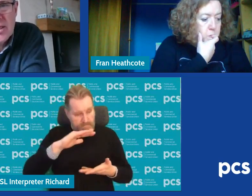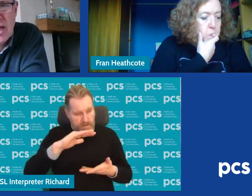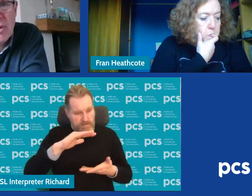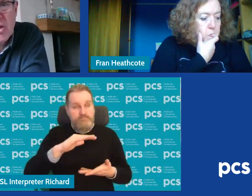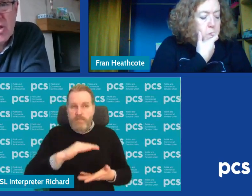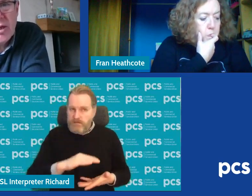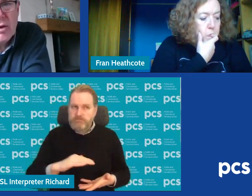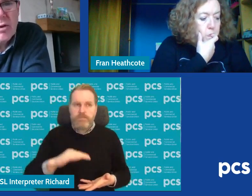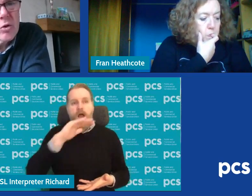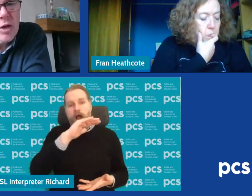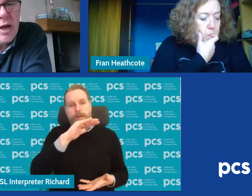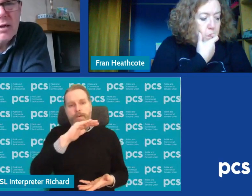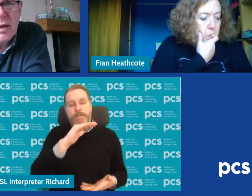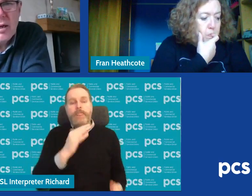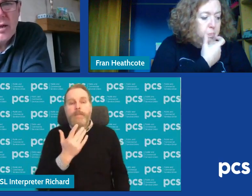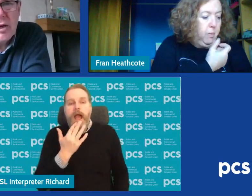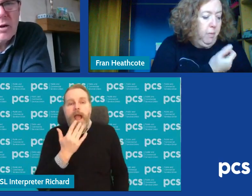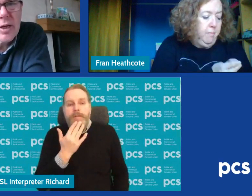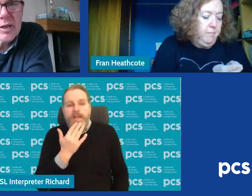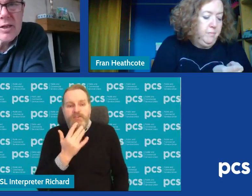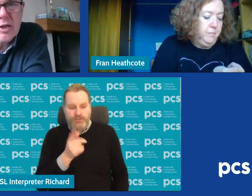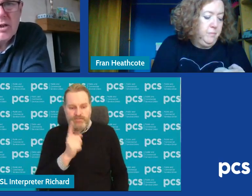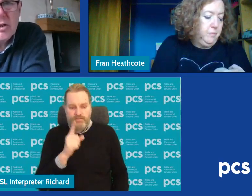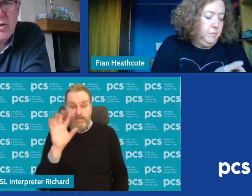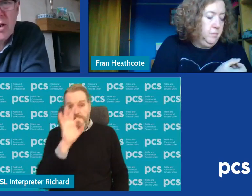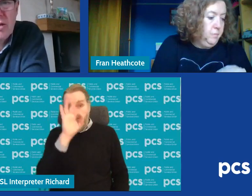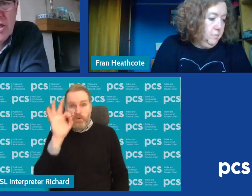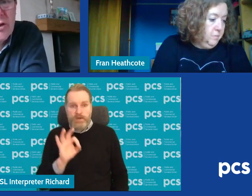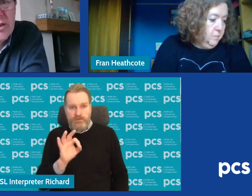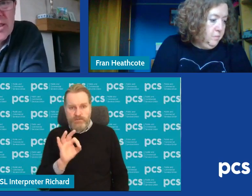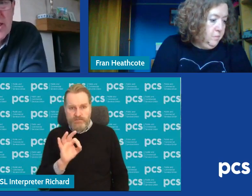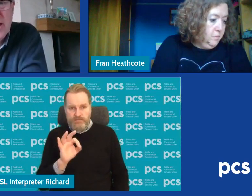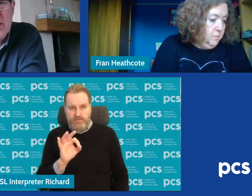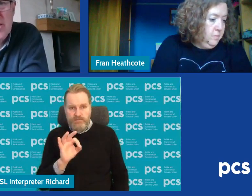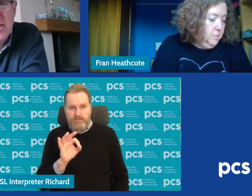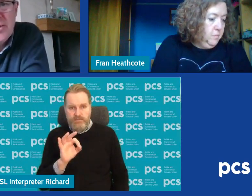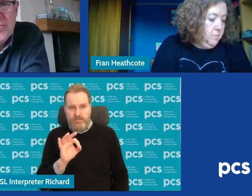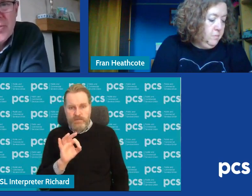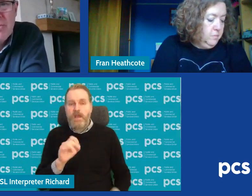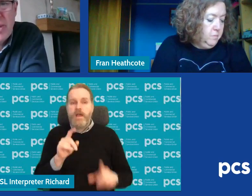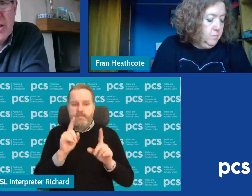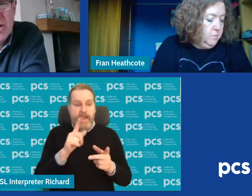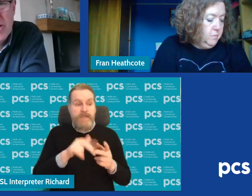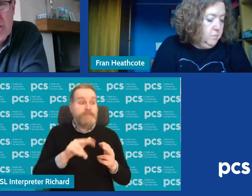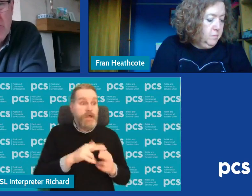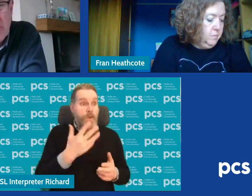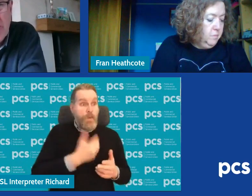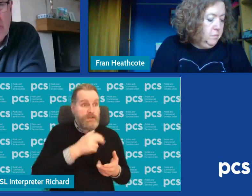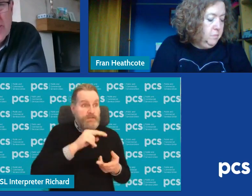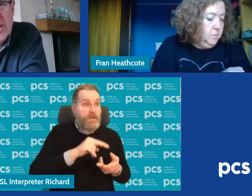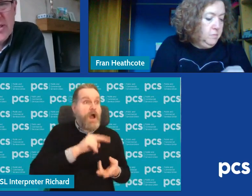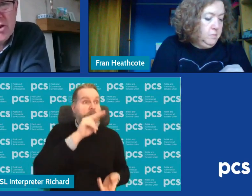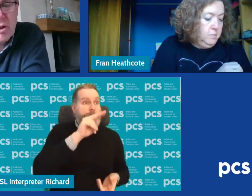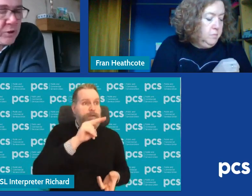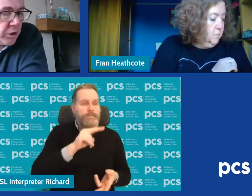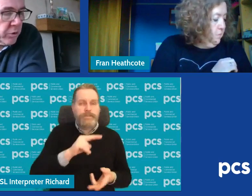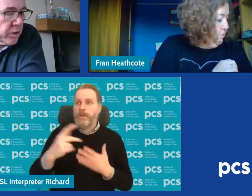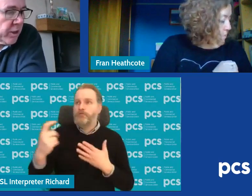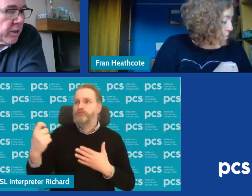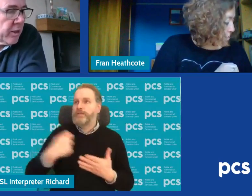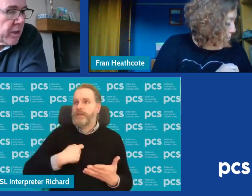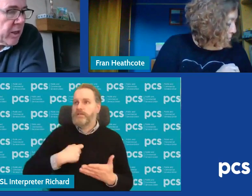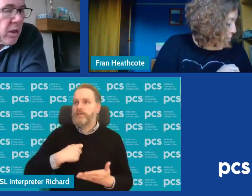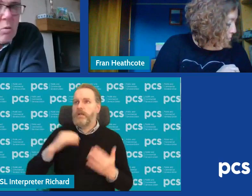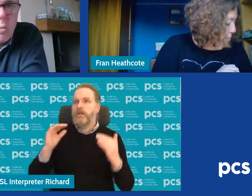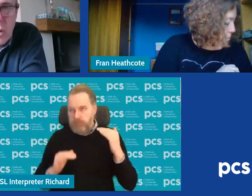is how much are they going to do that? And are they going to make concessions on our redundancy cuts, pensions, overpayments, and job